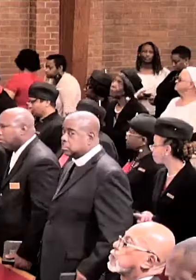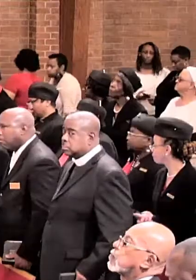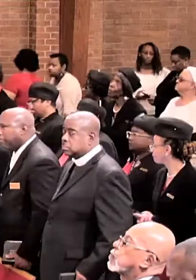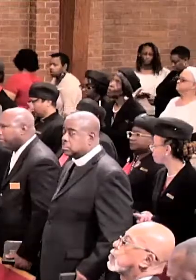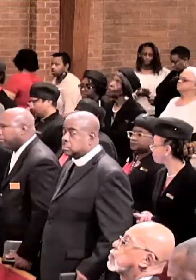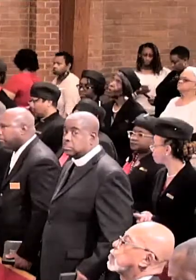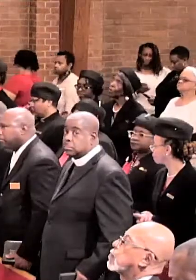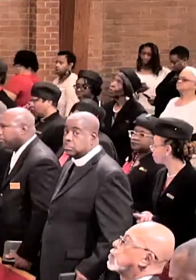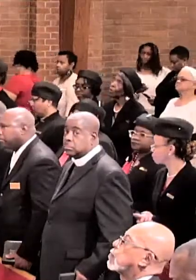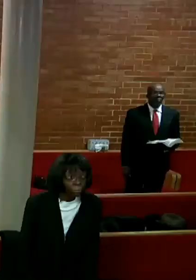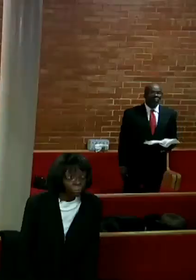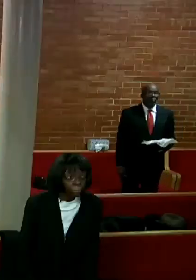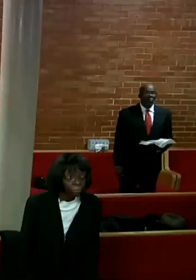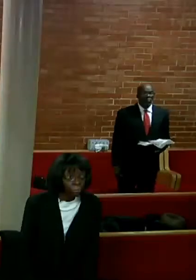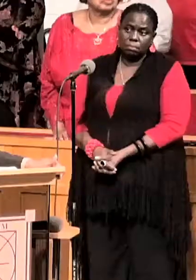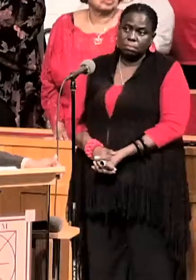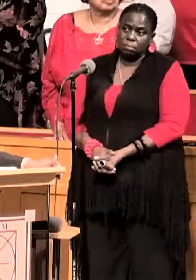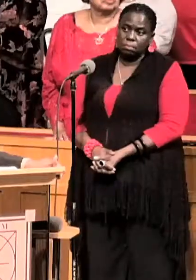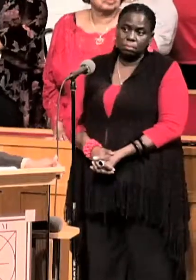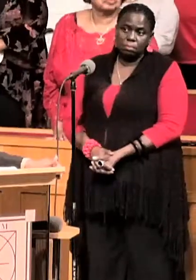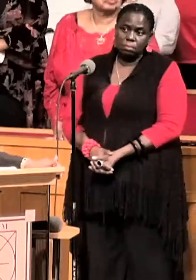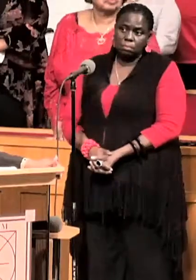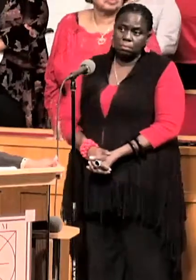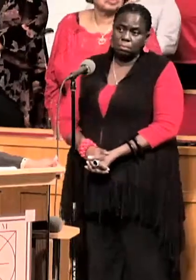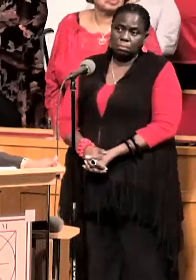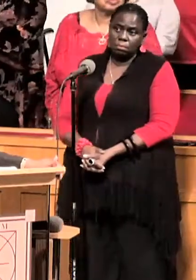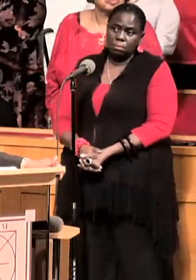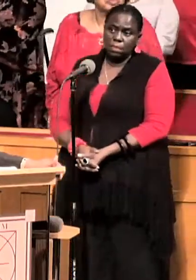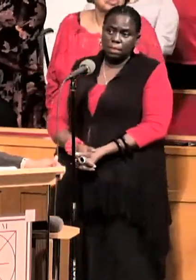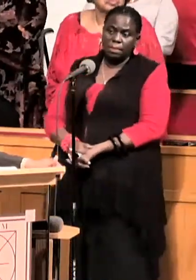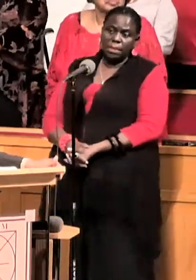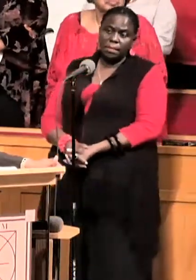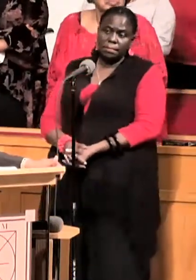You probably have no idea what that says to heaven.